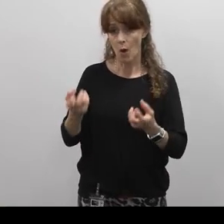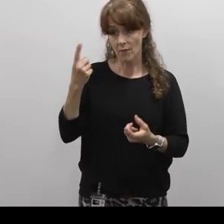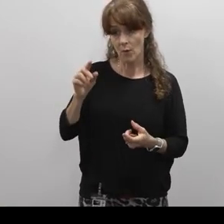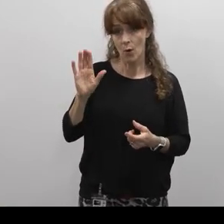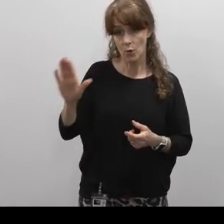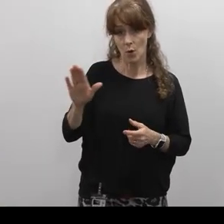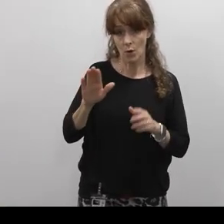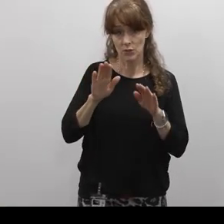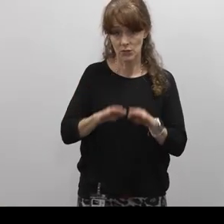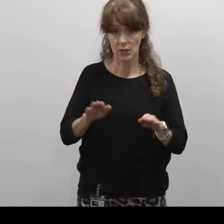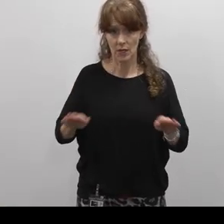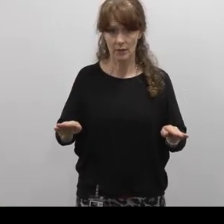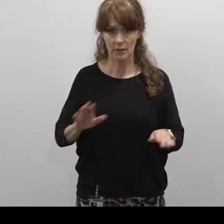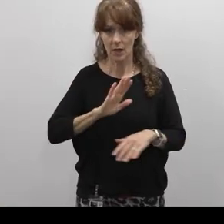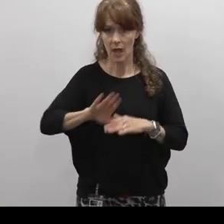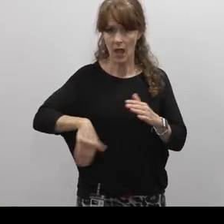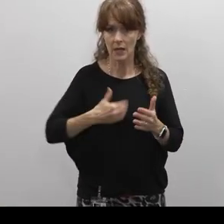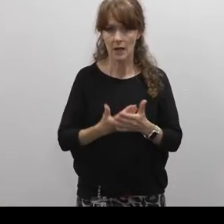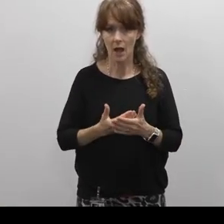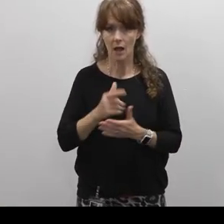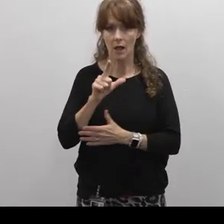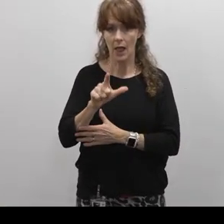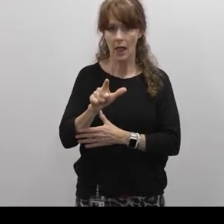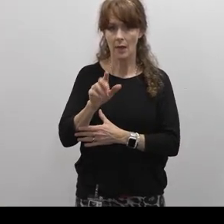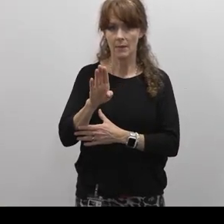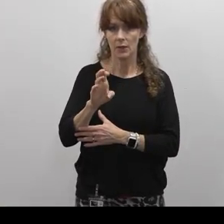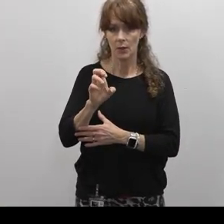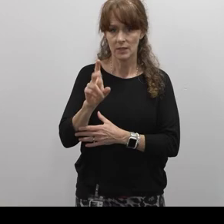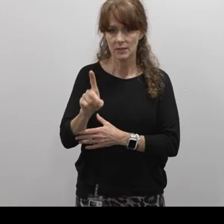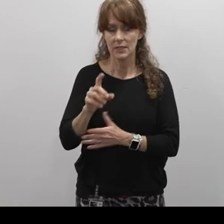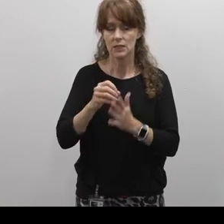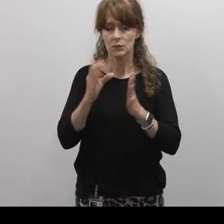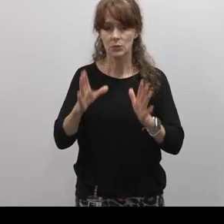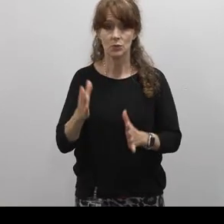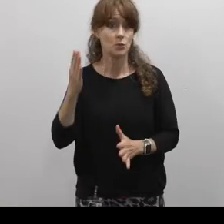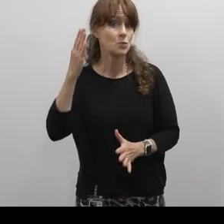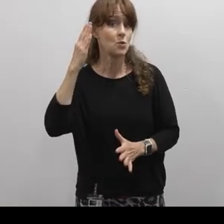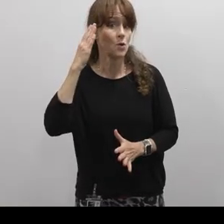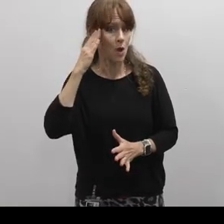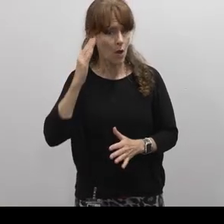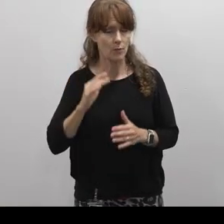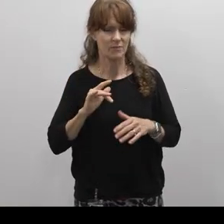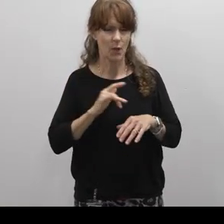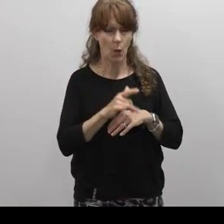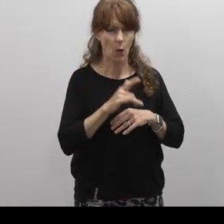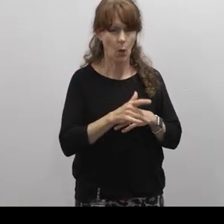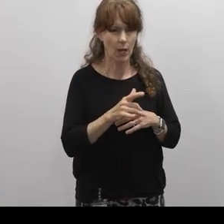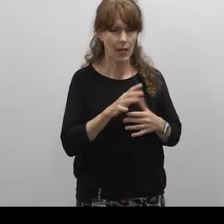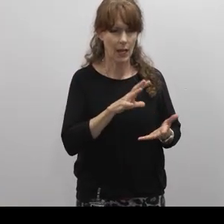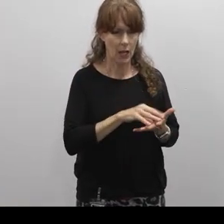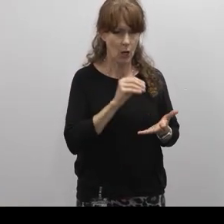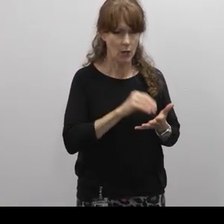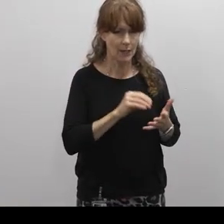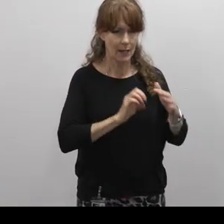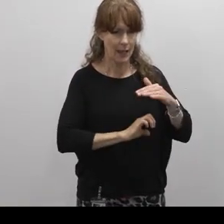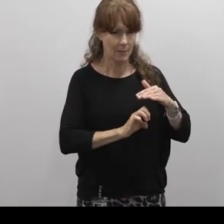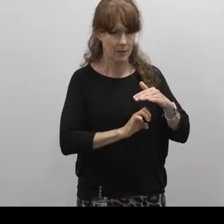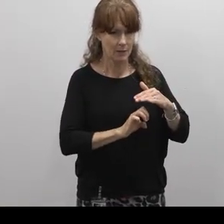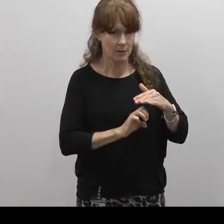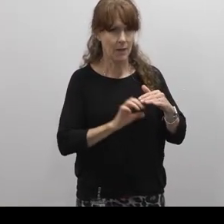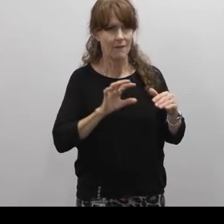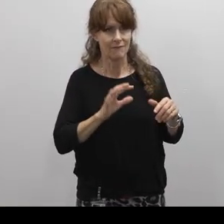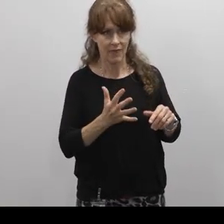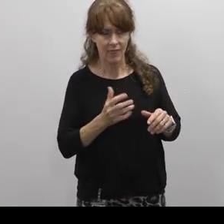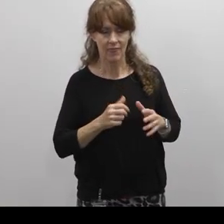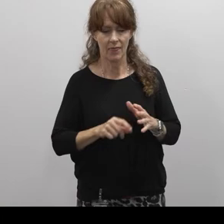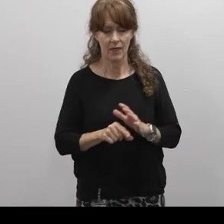child and all LBUSD students to know, now kind of narrowing into those early learning and elementary grades to do by fifth